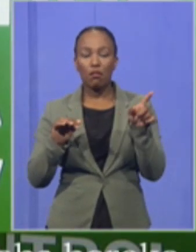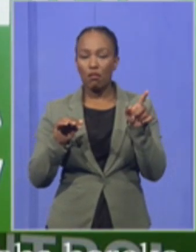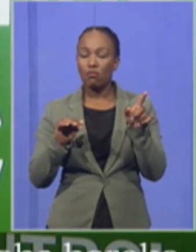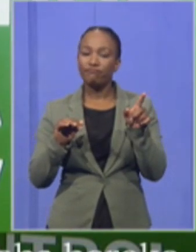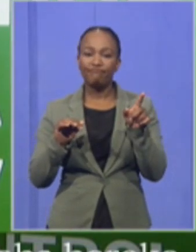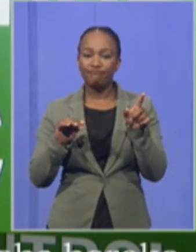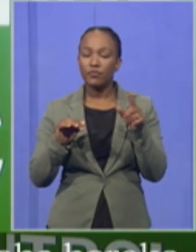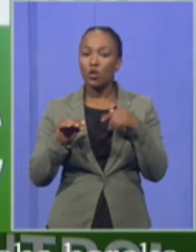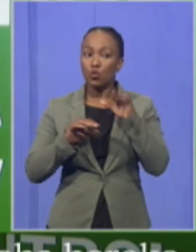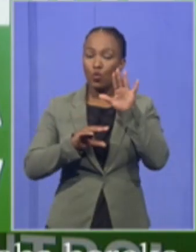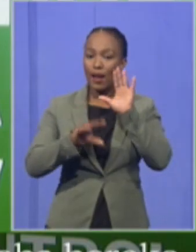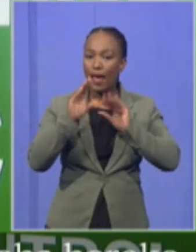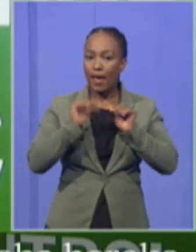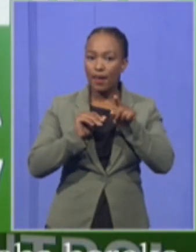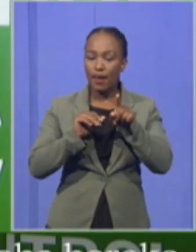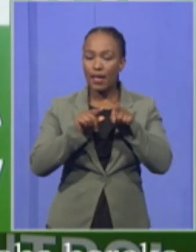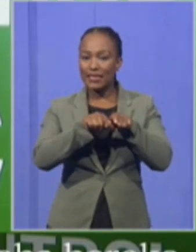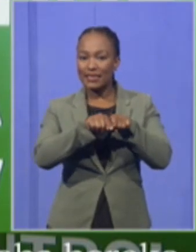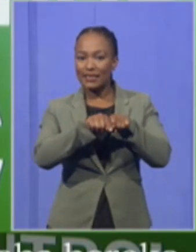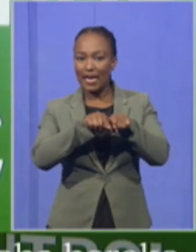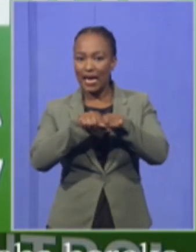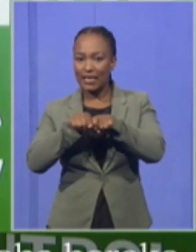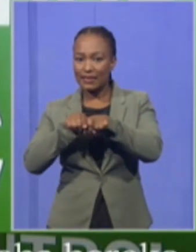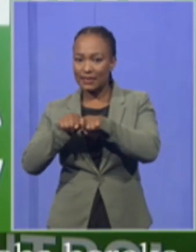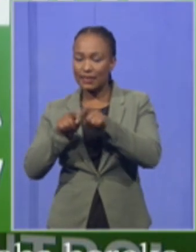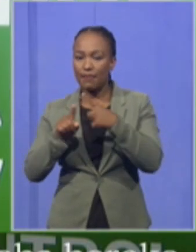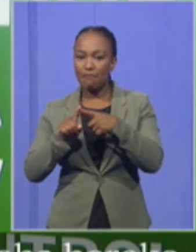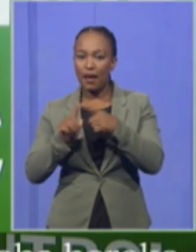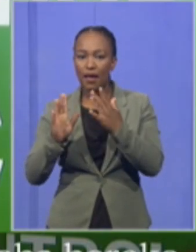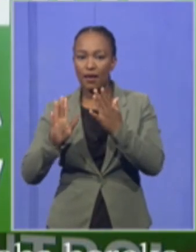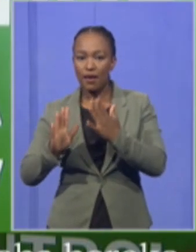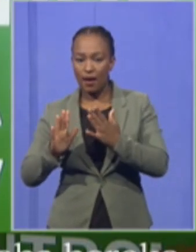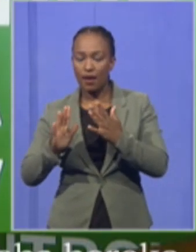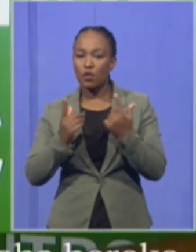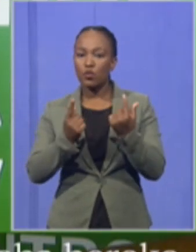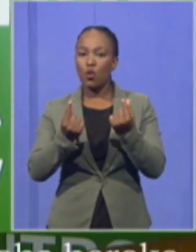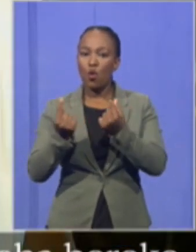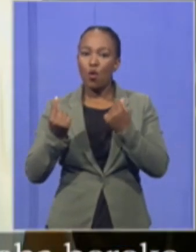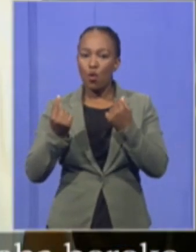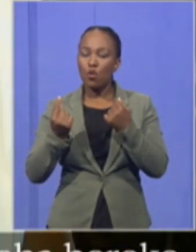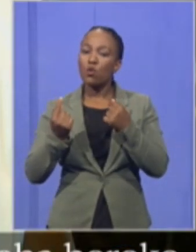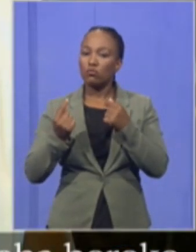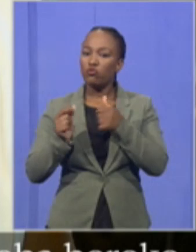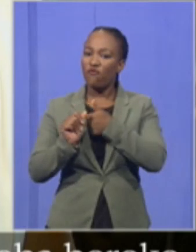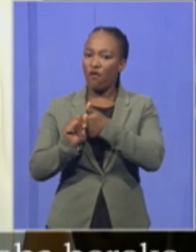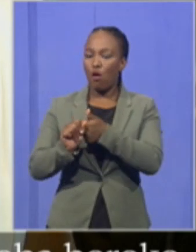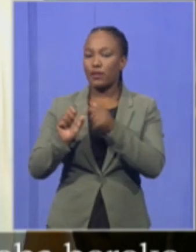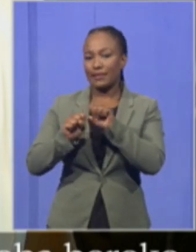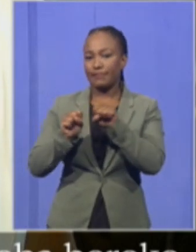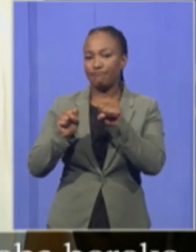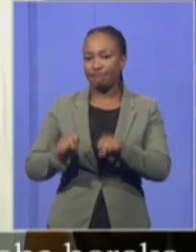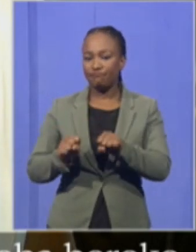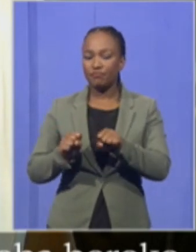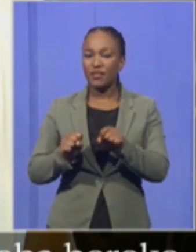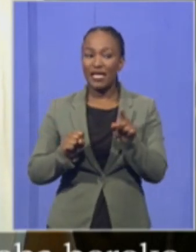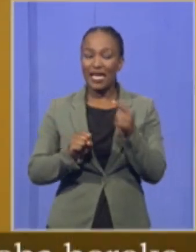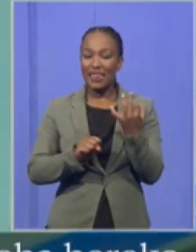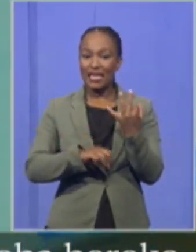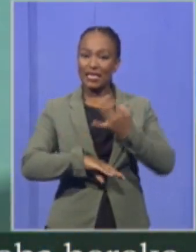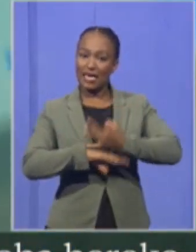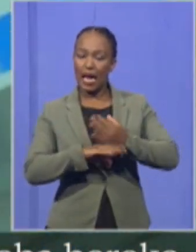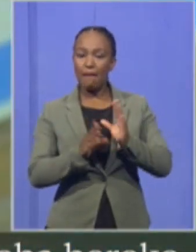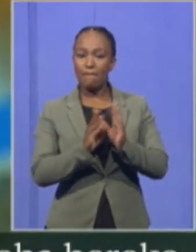we've learned how to test the players, how to do it in a systematic way. Kopano ya matšatši a mararo e